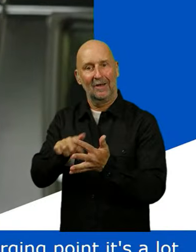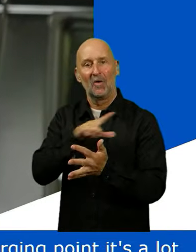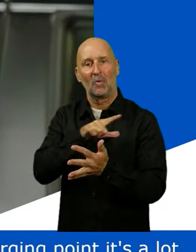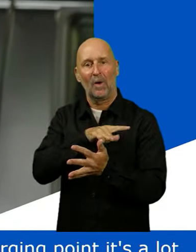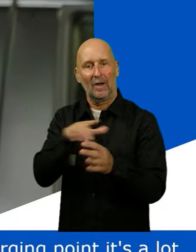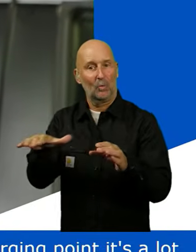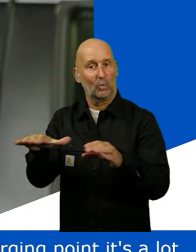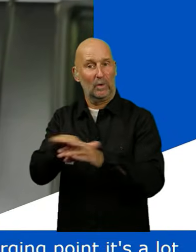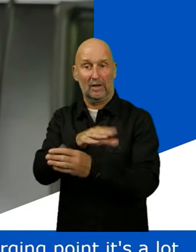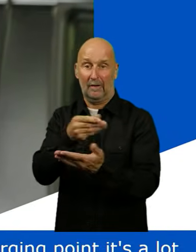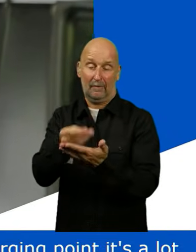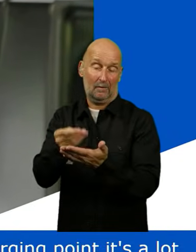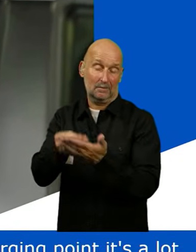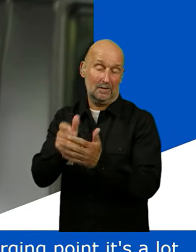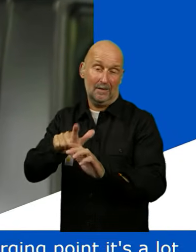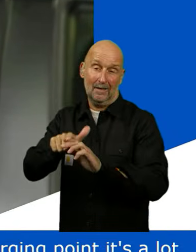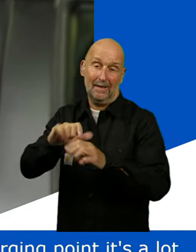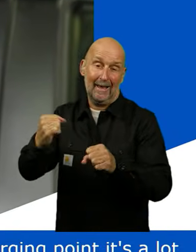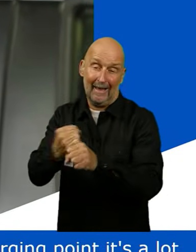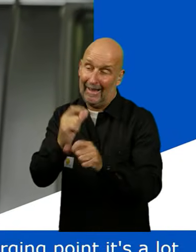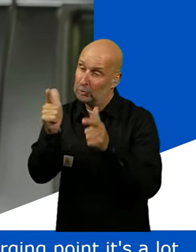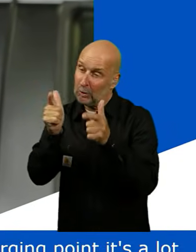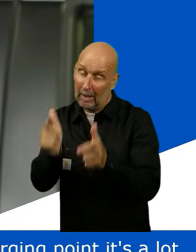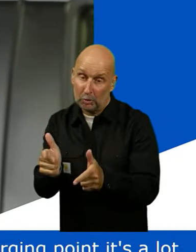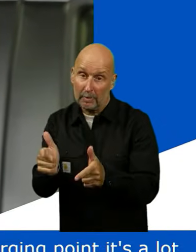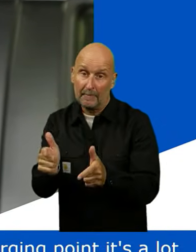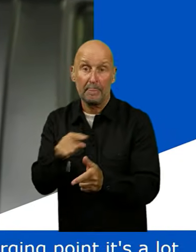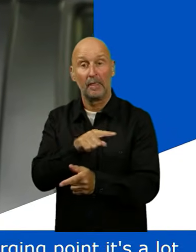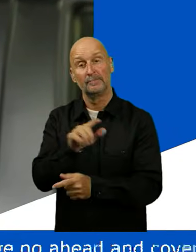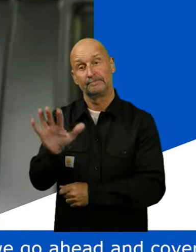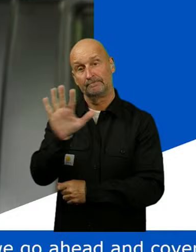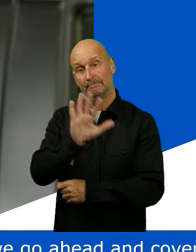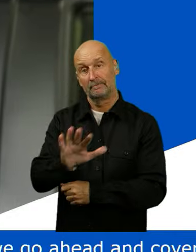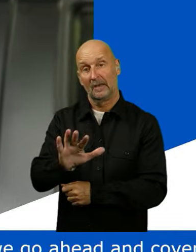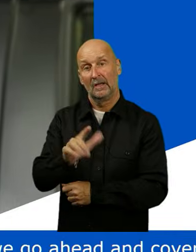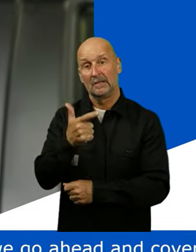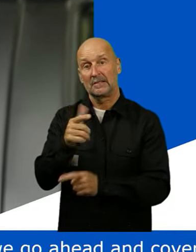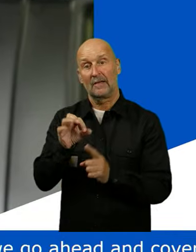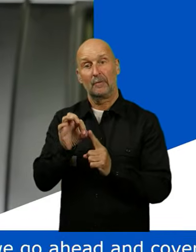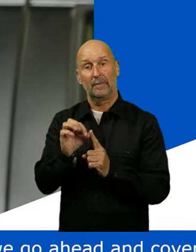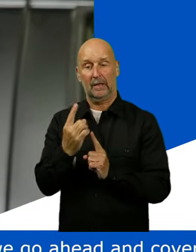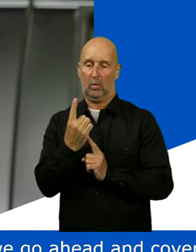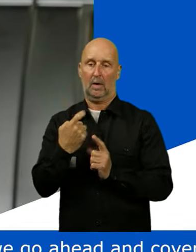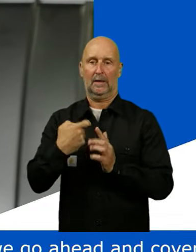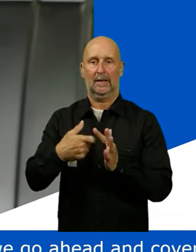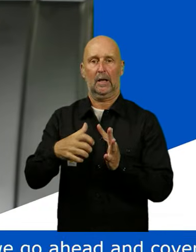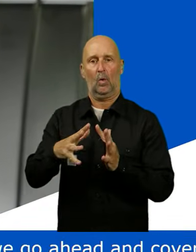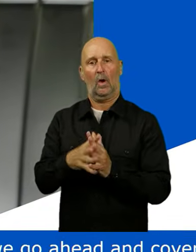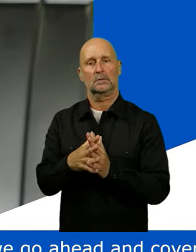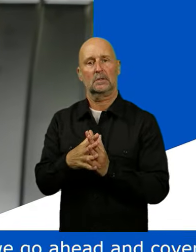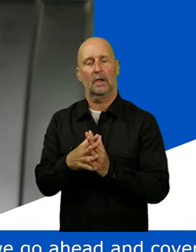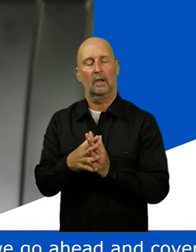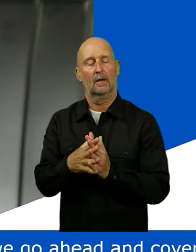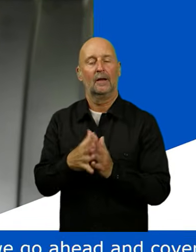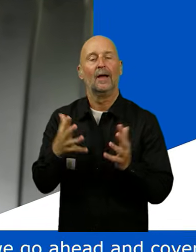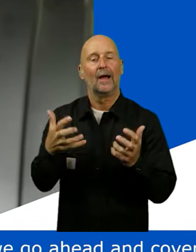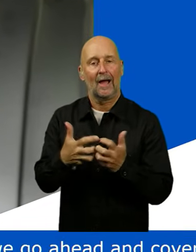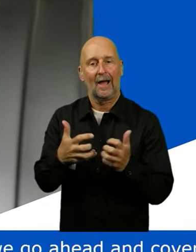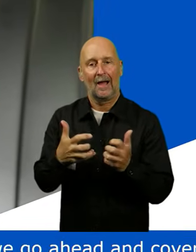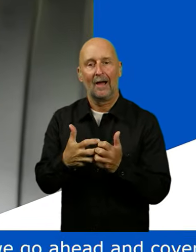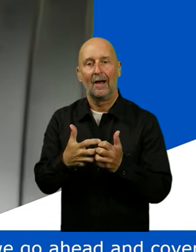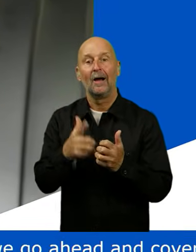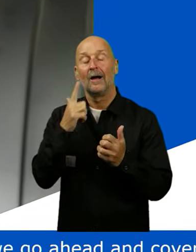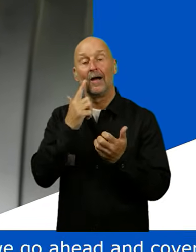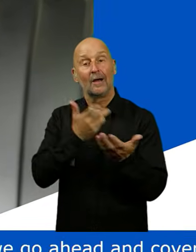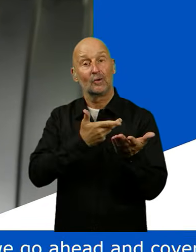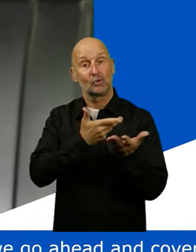cover the cost of a standard installation for that, then you'll be looking at around 7p per kilowatt. So what you'd need to do with that is you just need to have a